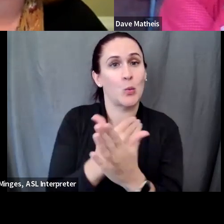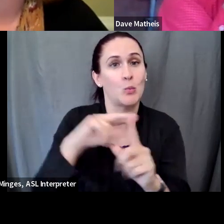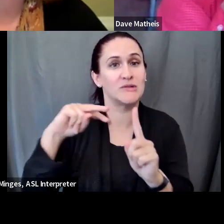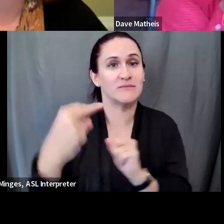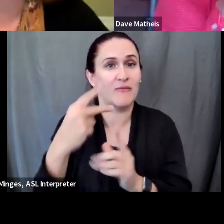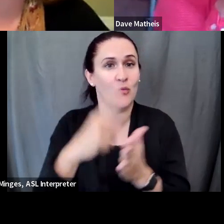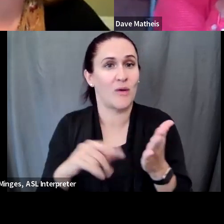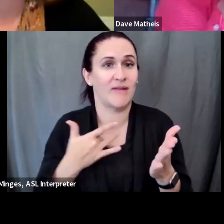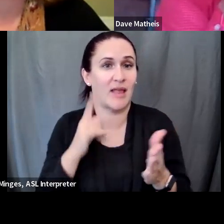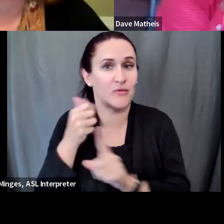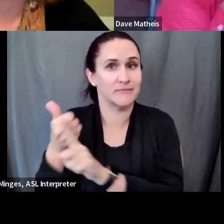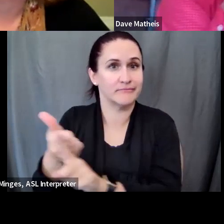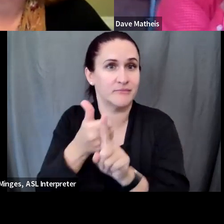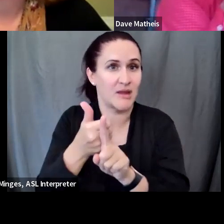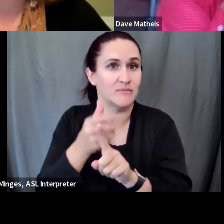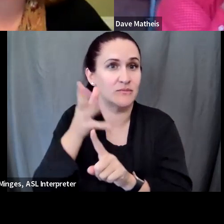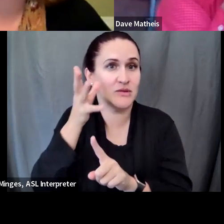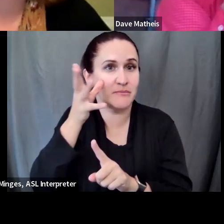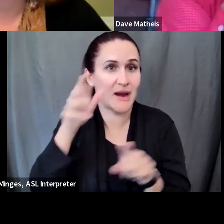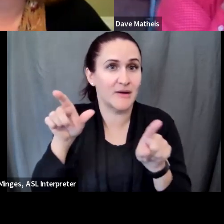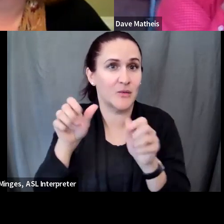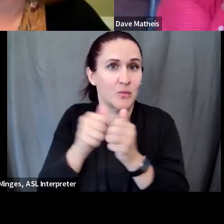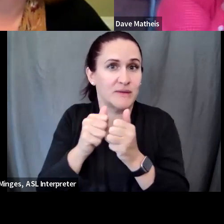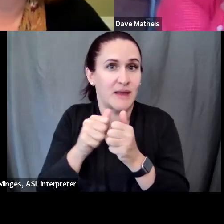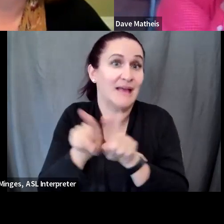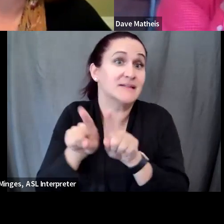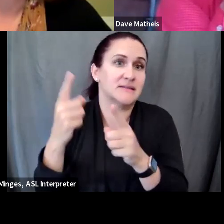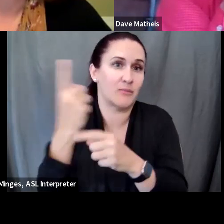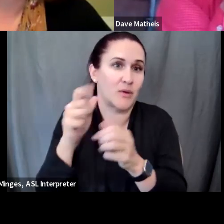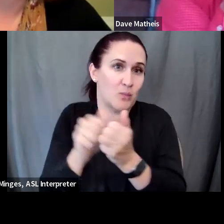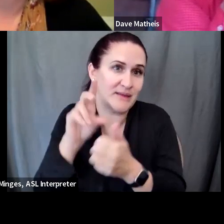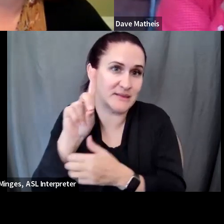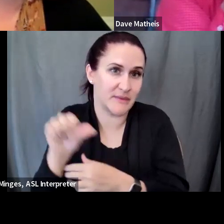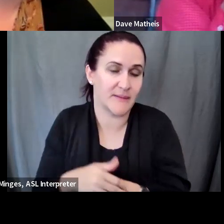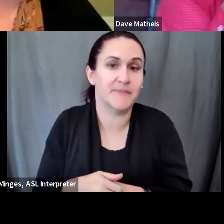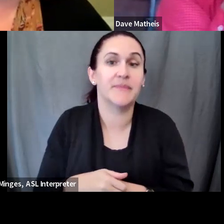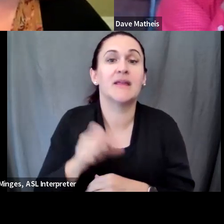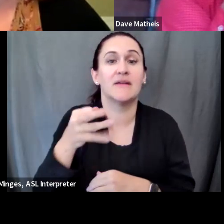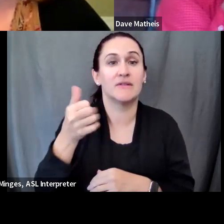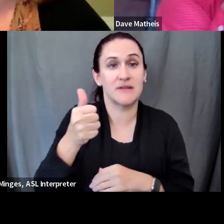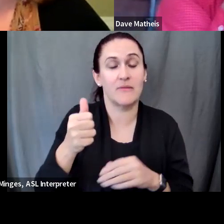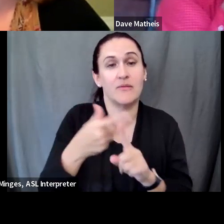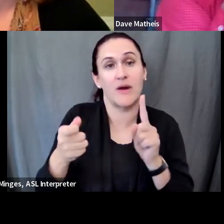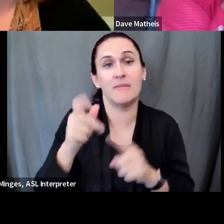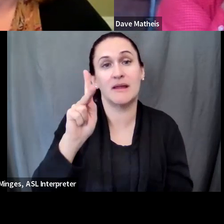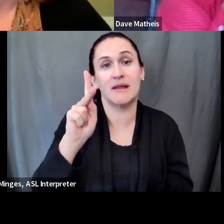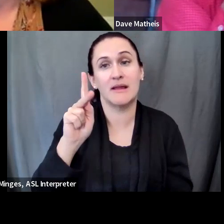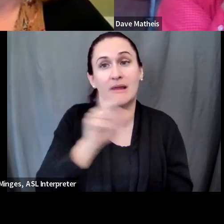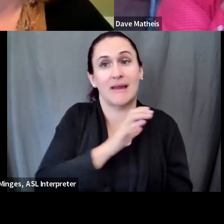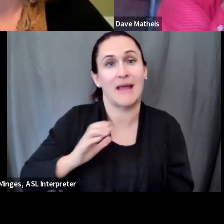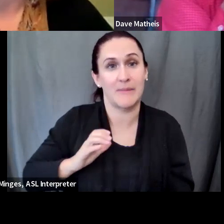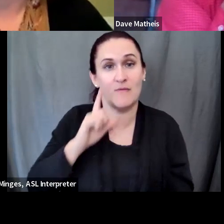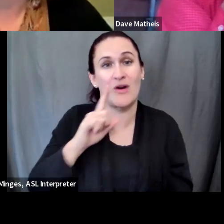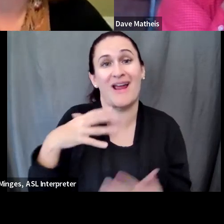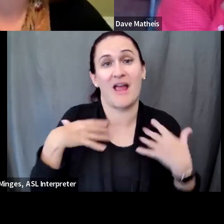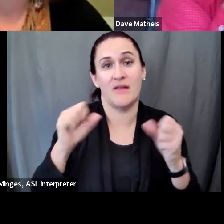them to parent with a disability. For those of you who are with the Cabinet for Health and Family Services, we know that we